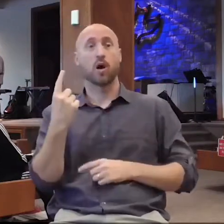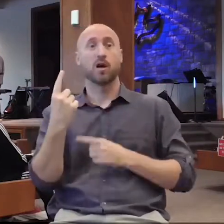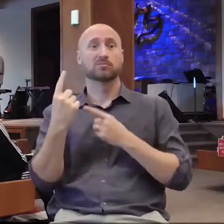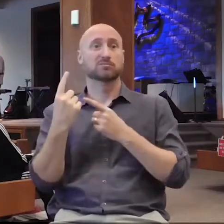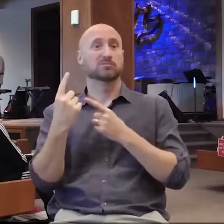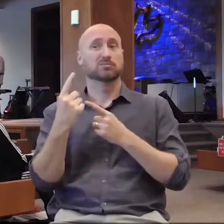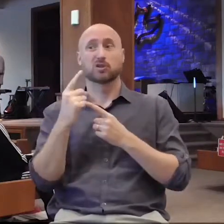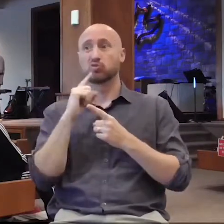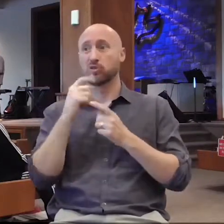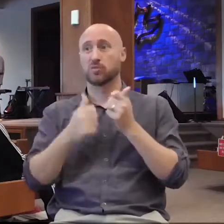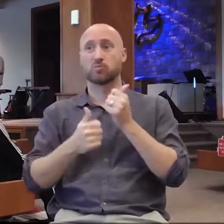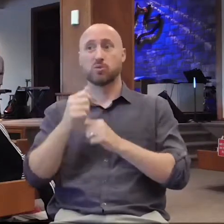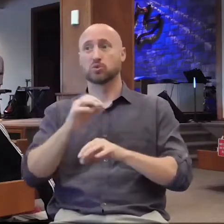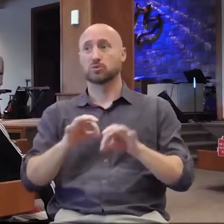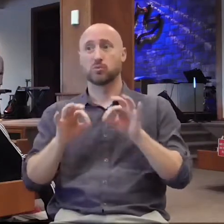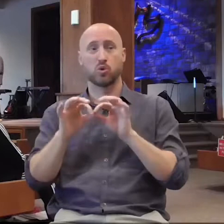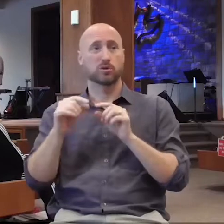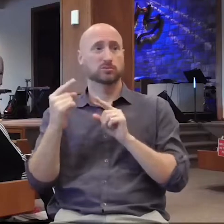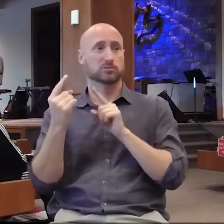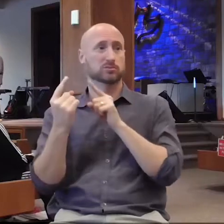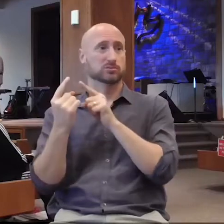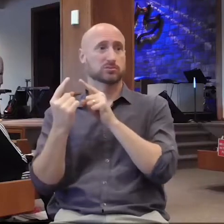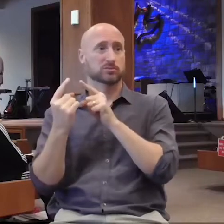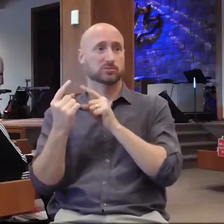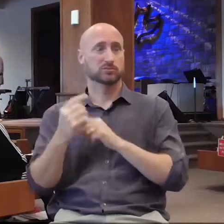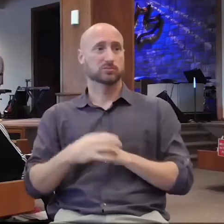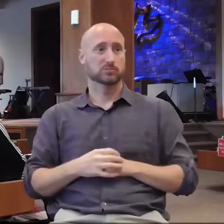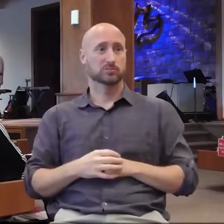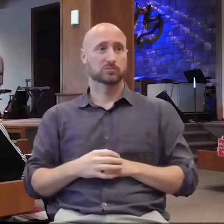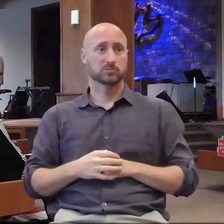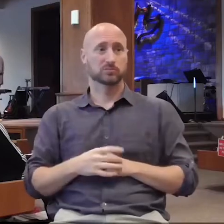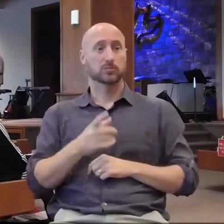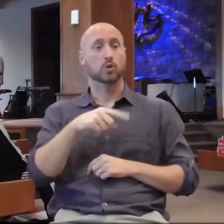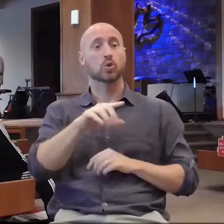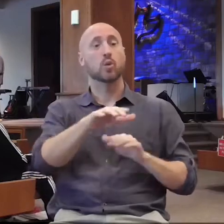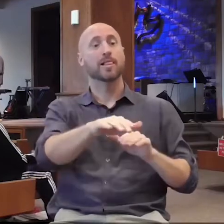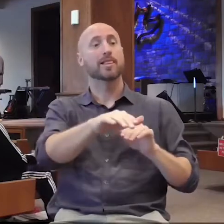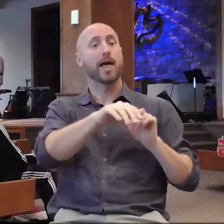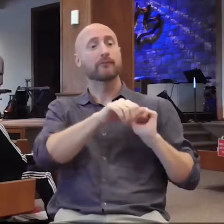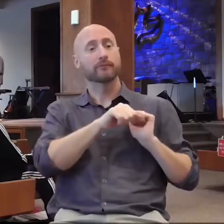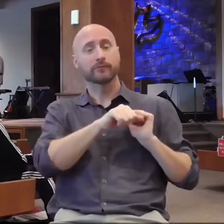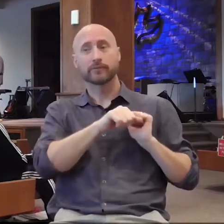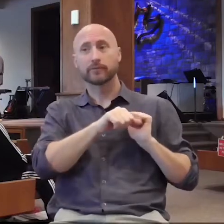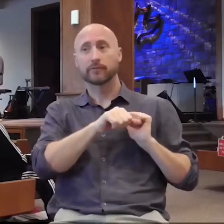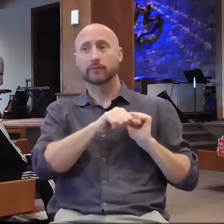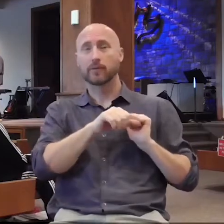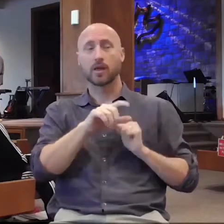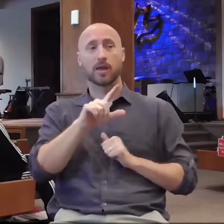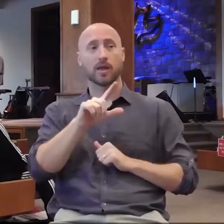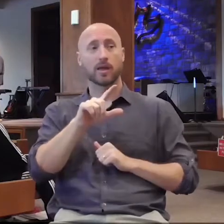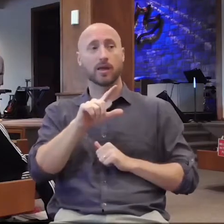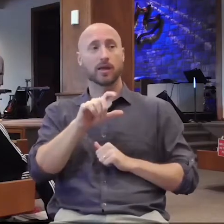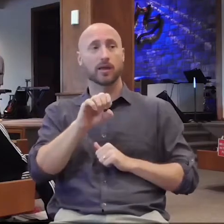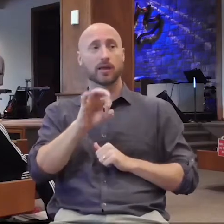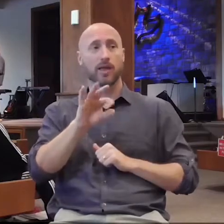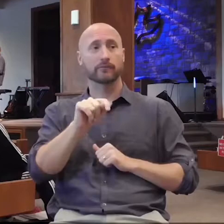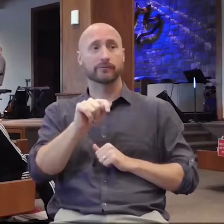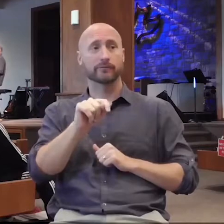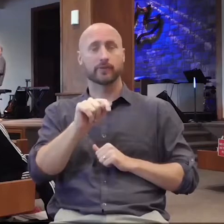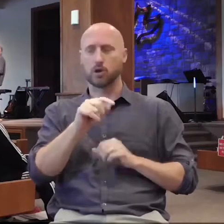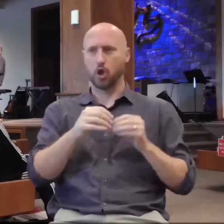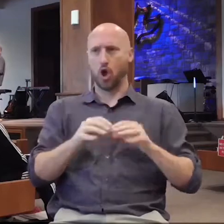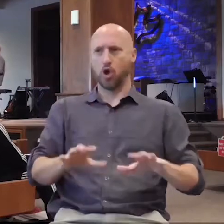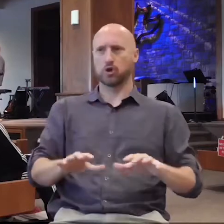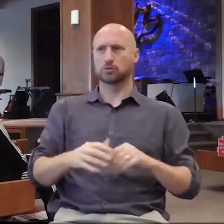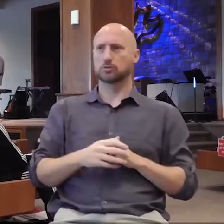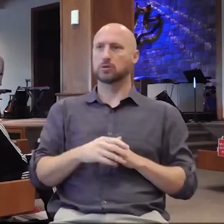Nevertheless, I have somewhat against thee, because thou hast left, not lost, thou hast left thy first love. And